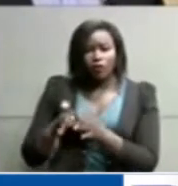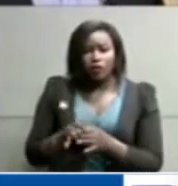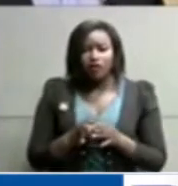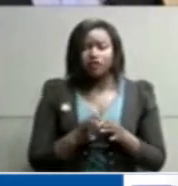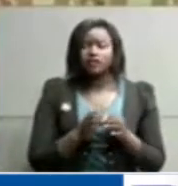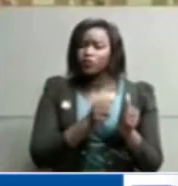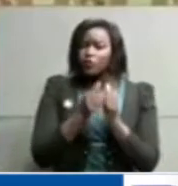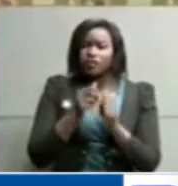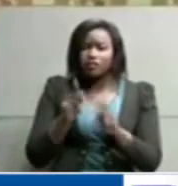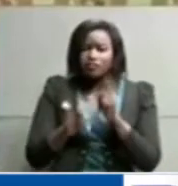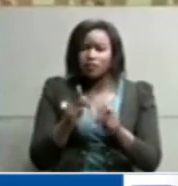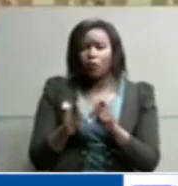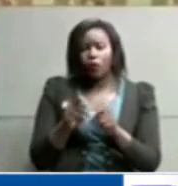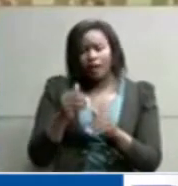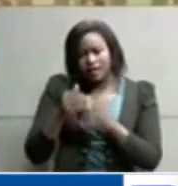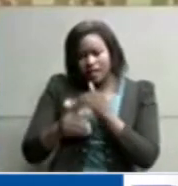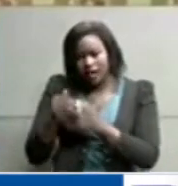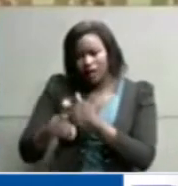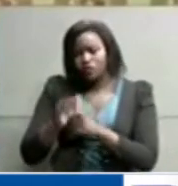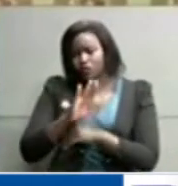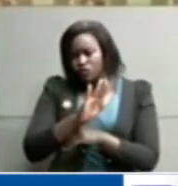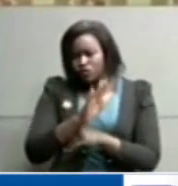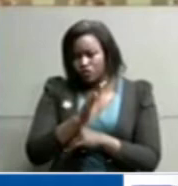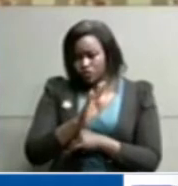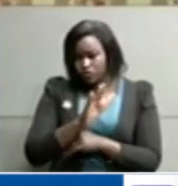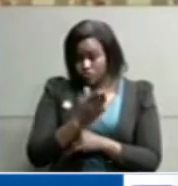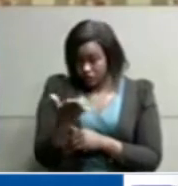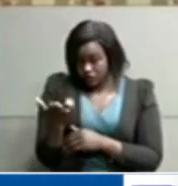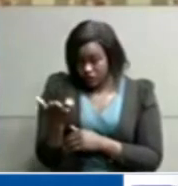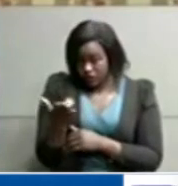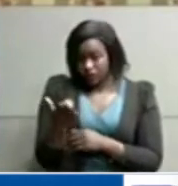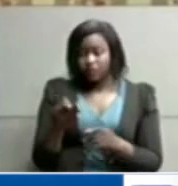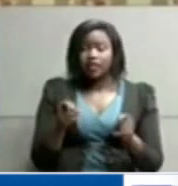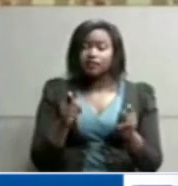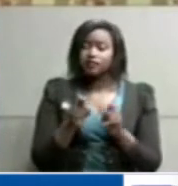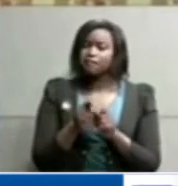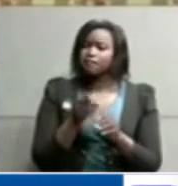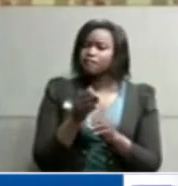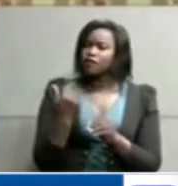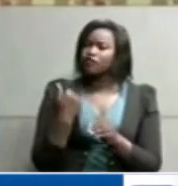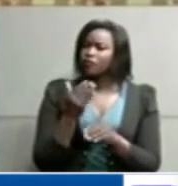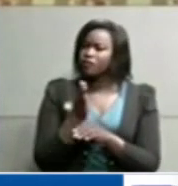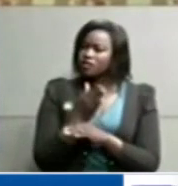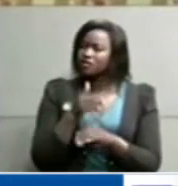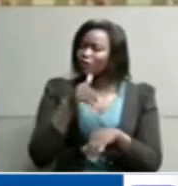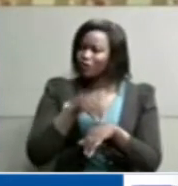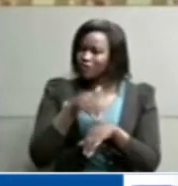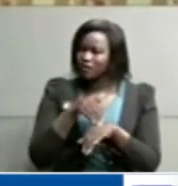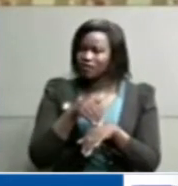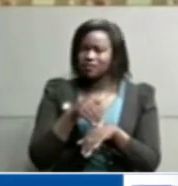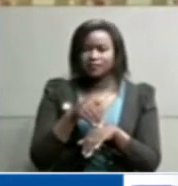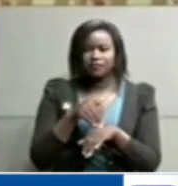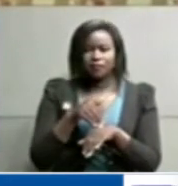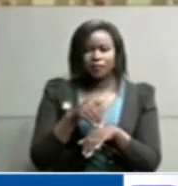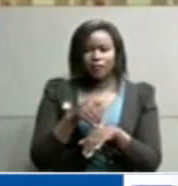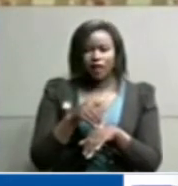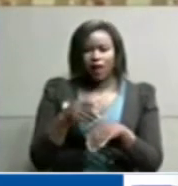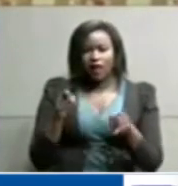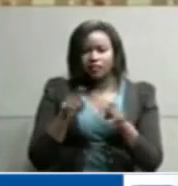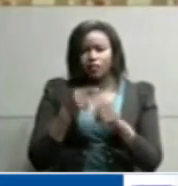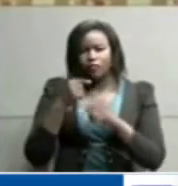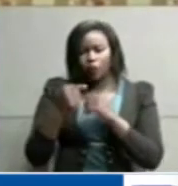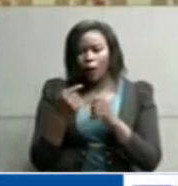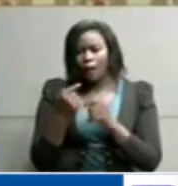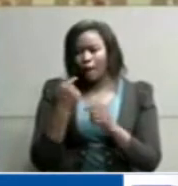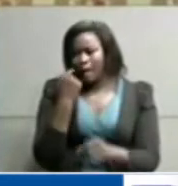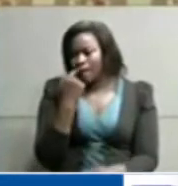people who are close to you. And then what the minister said about the collecting of the swabs, just go to